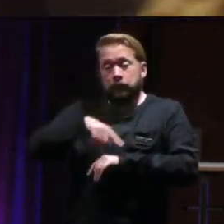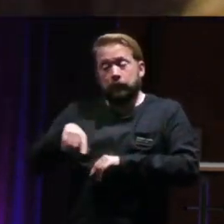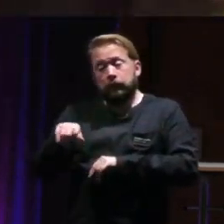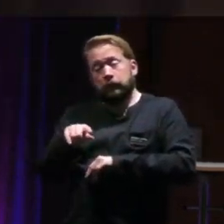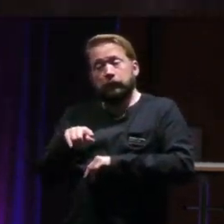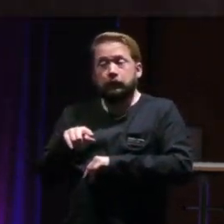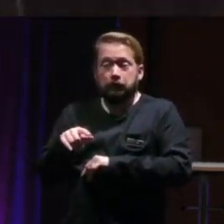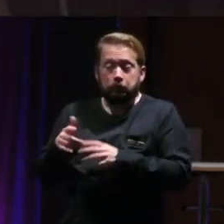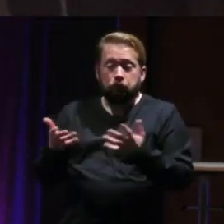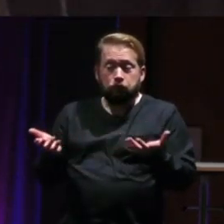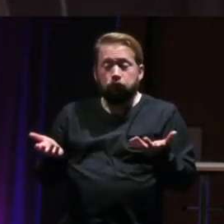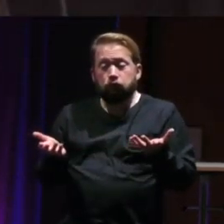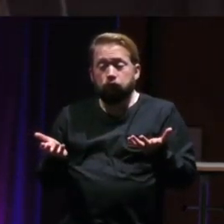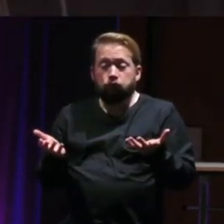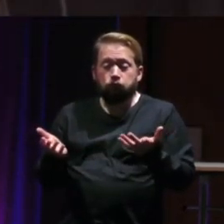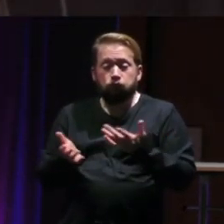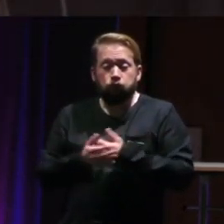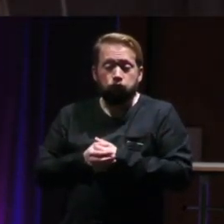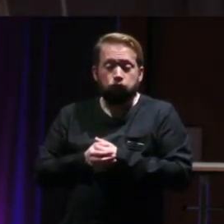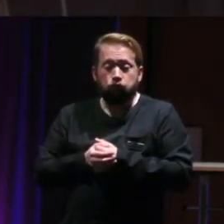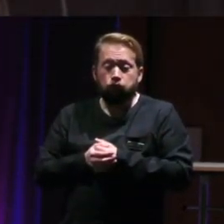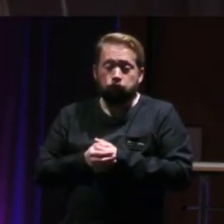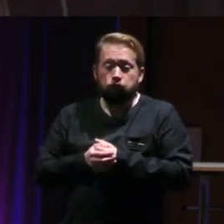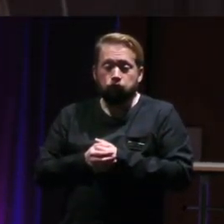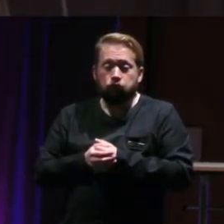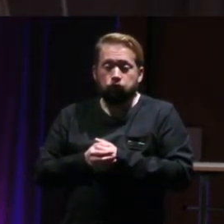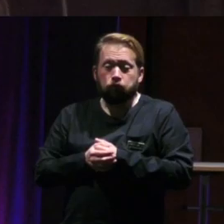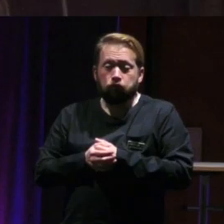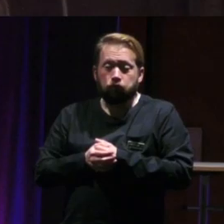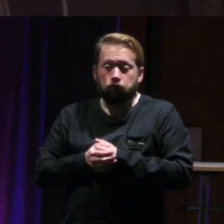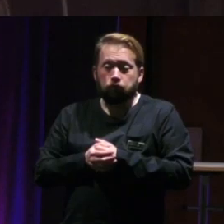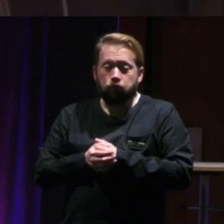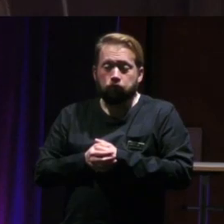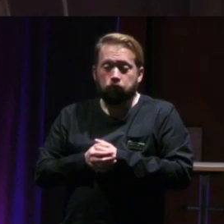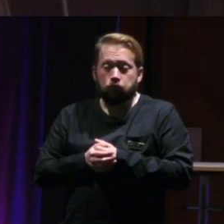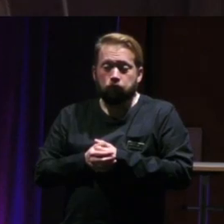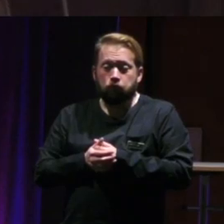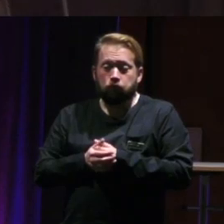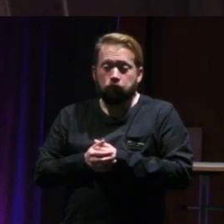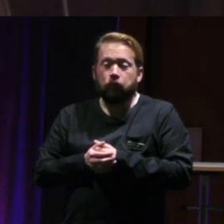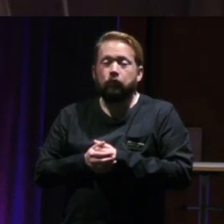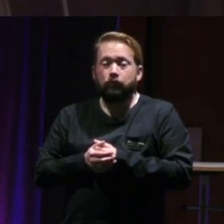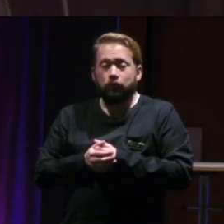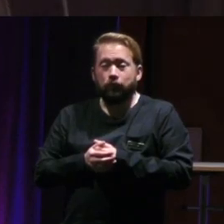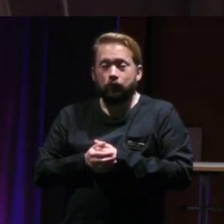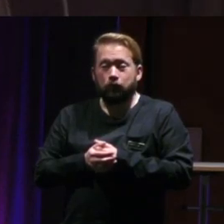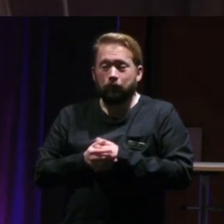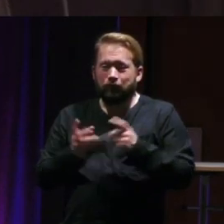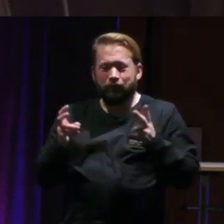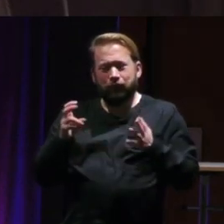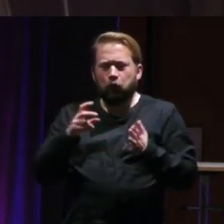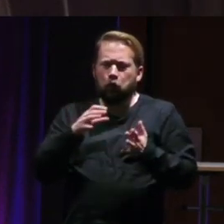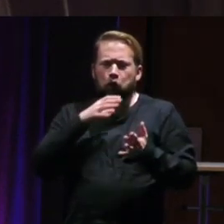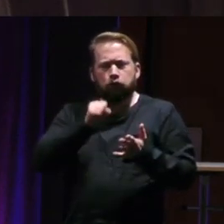what Russian state is telling about you on Russian state TV.